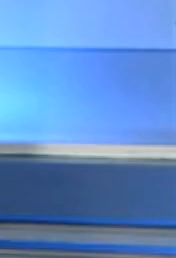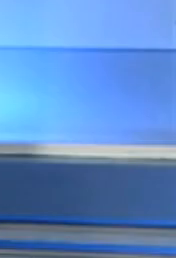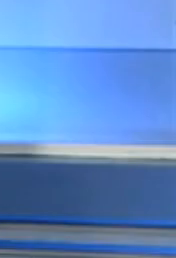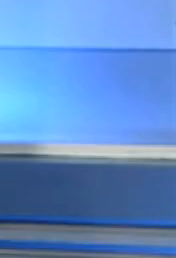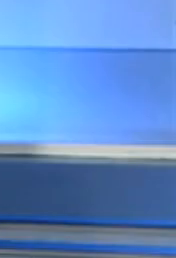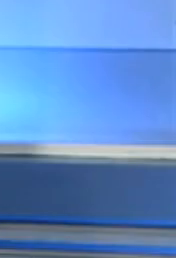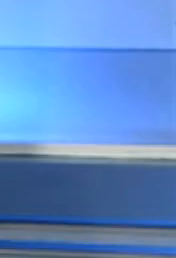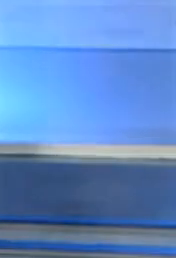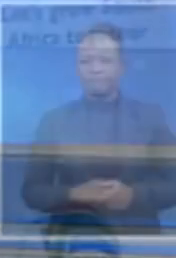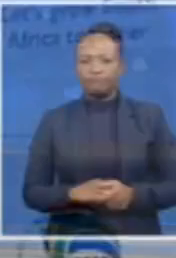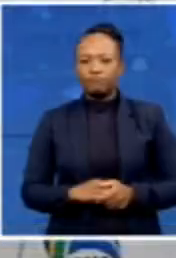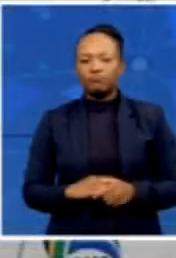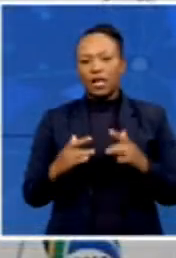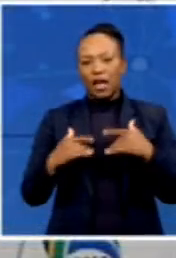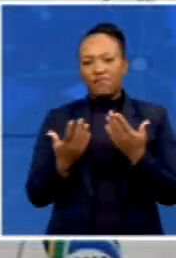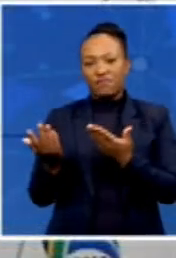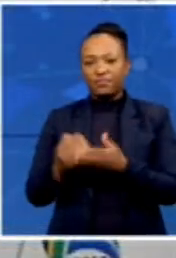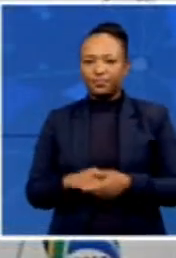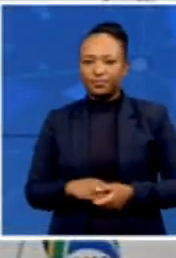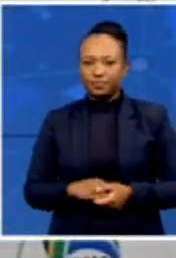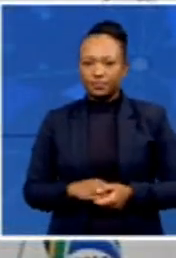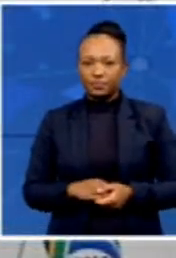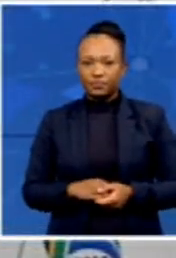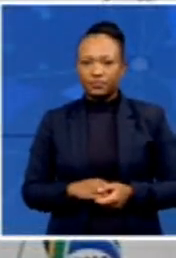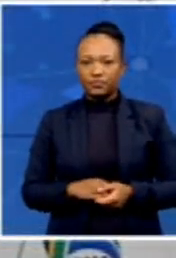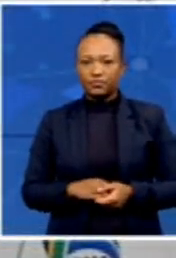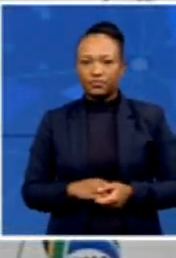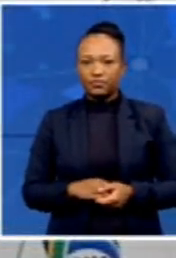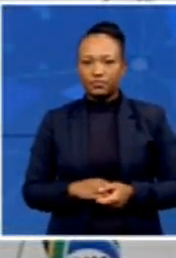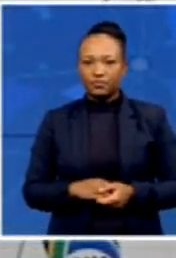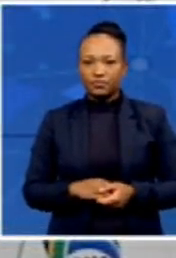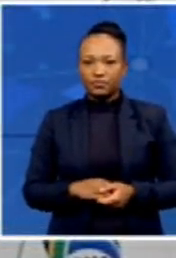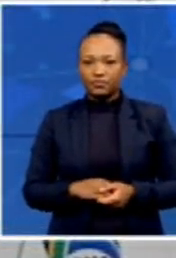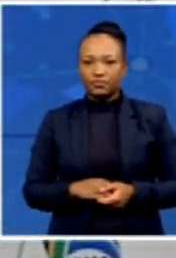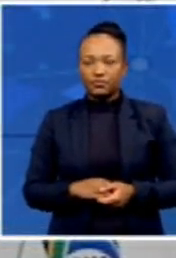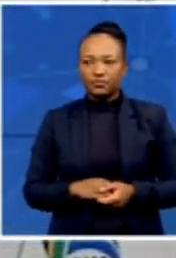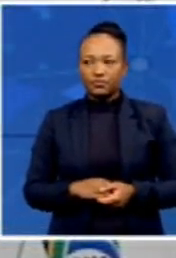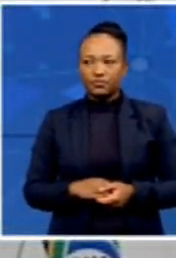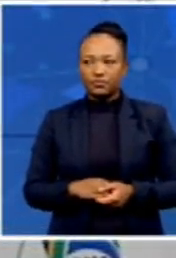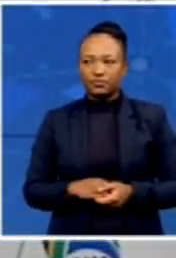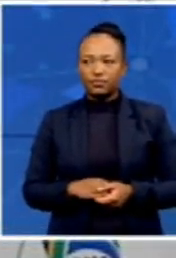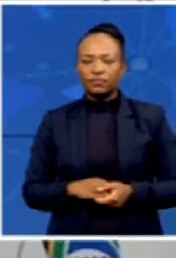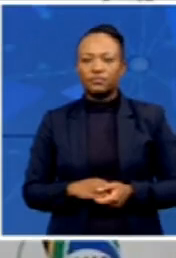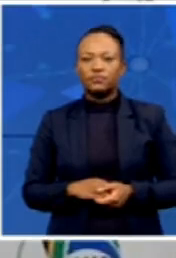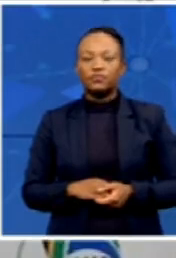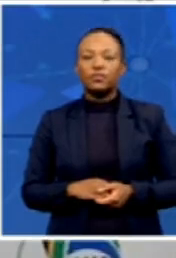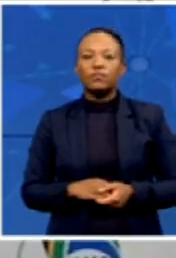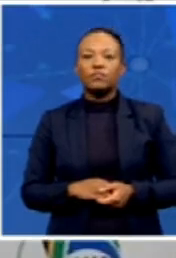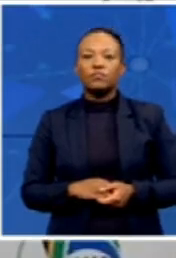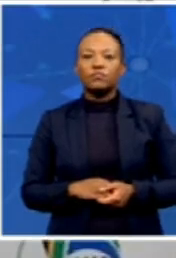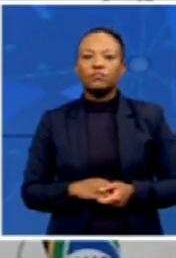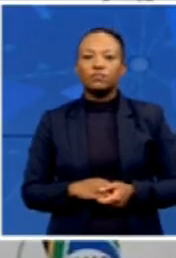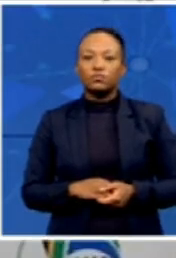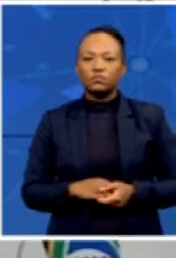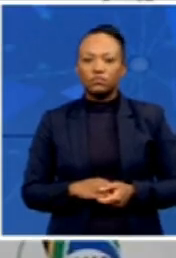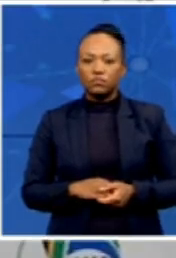there live. Produce a broad agenda and a blueprint for international action on